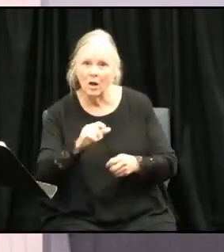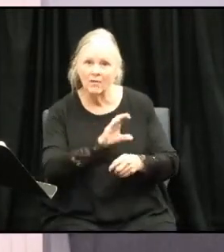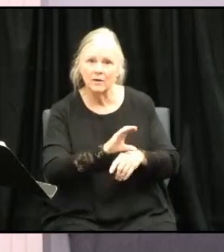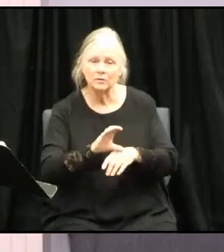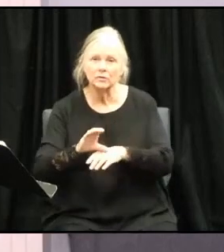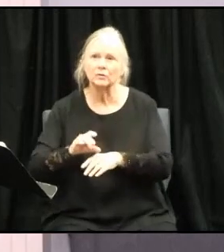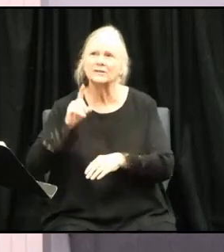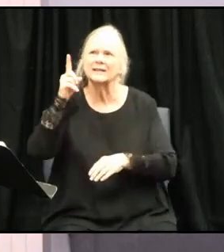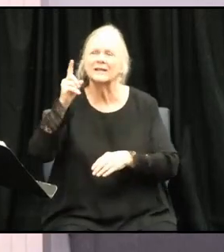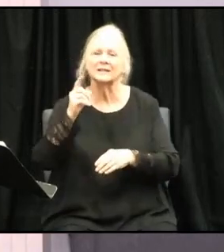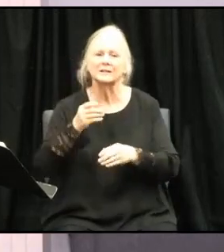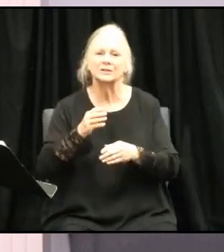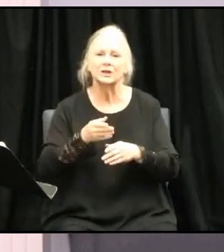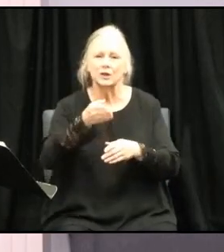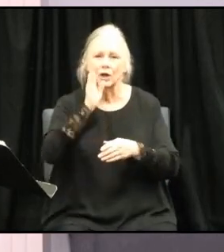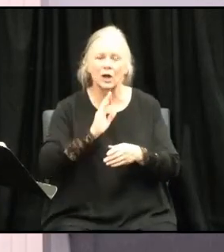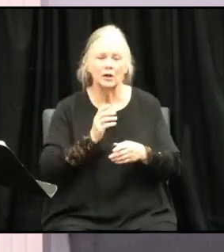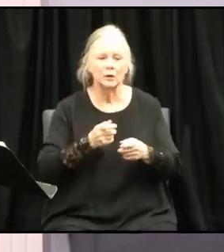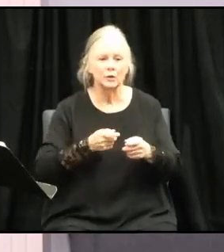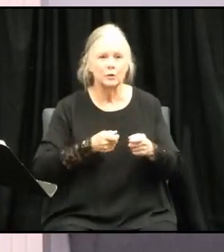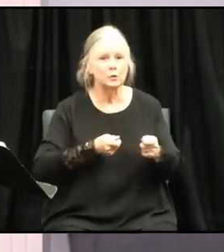traffic in his kingdom in our lives.